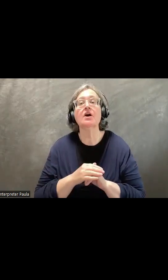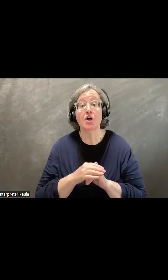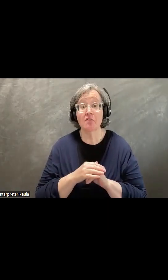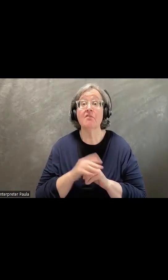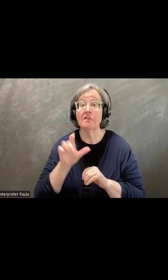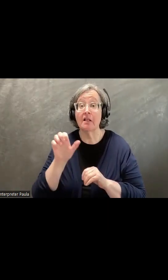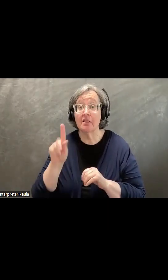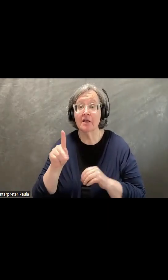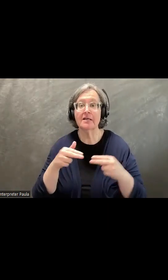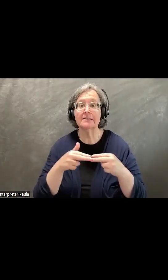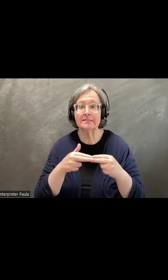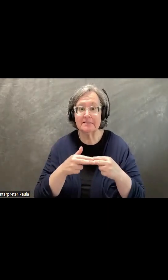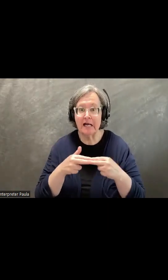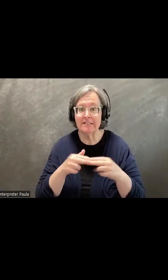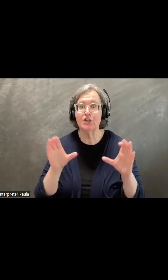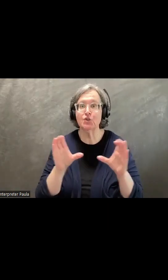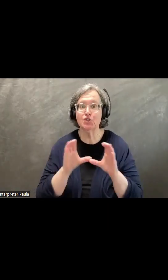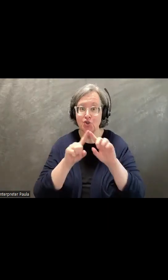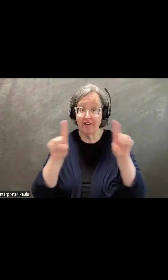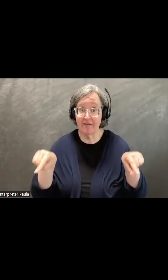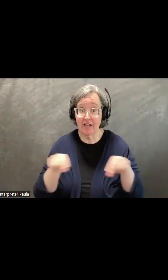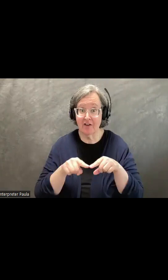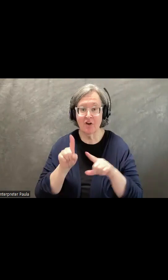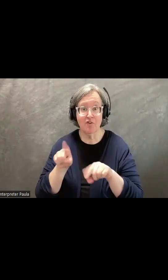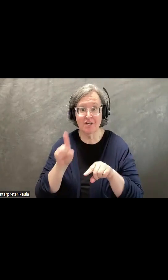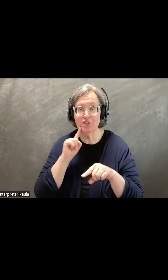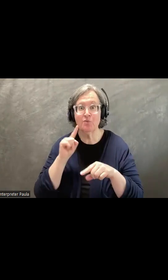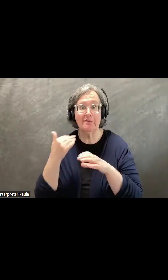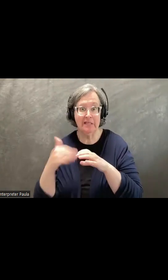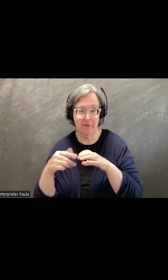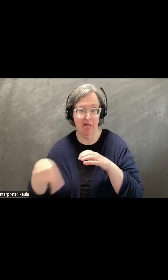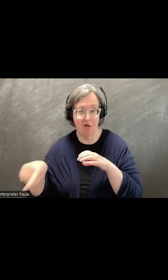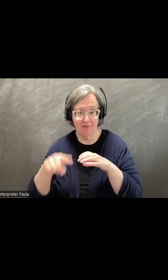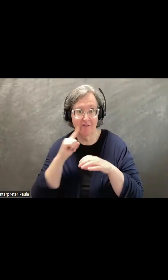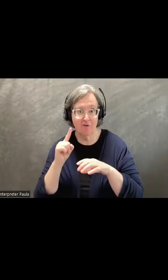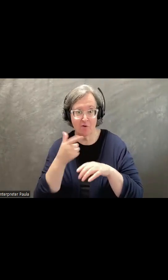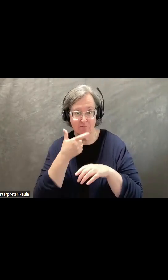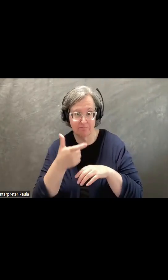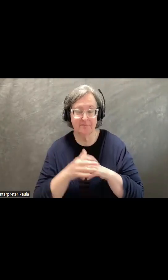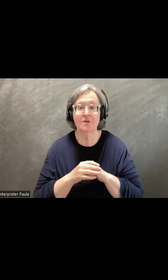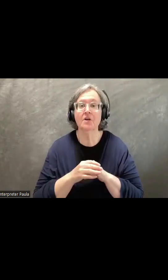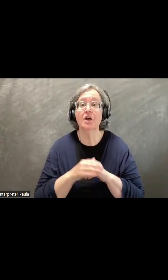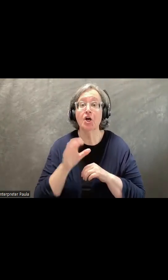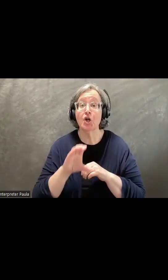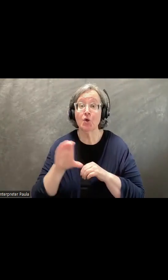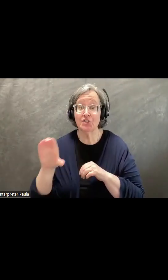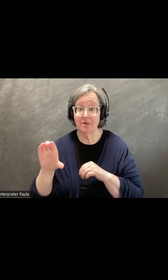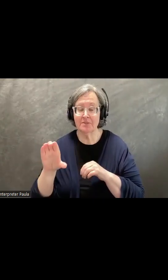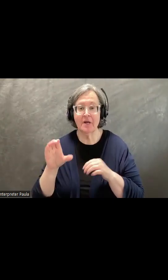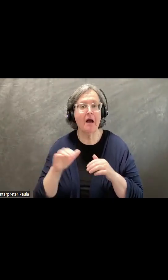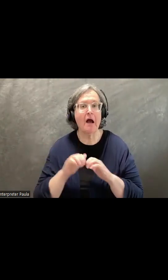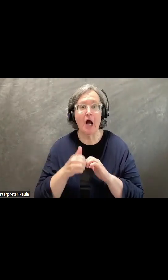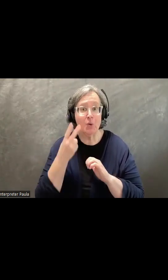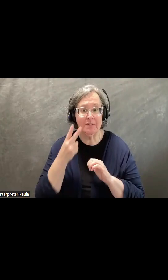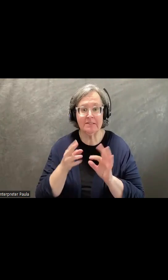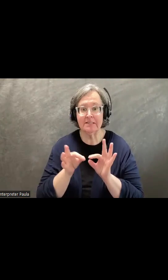certificate of attendance will be sent via email to everyone who attended today. Closed captioning is available and can be viewed by clicking the